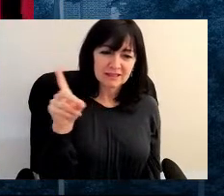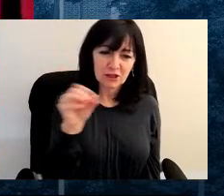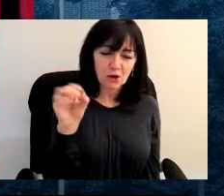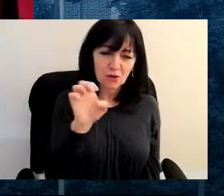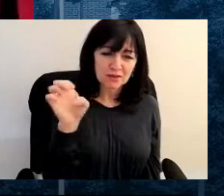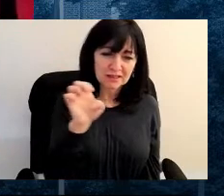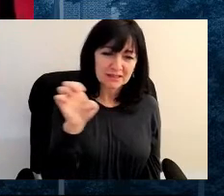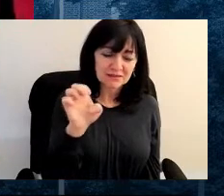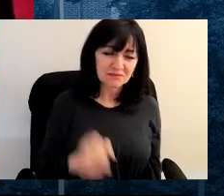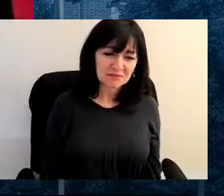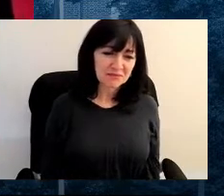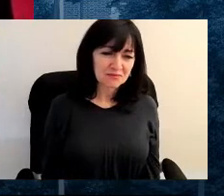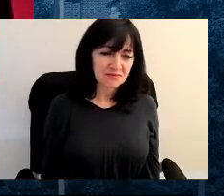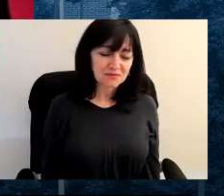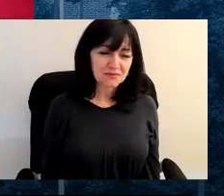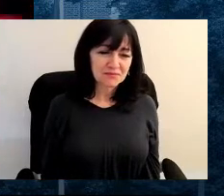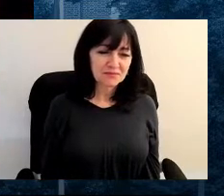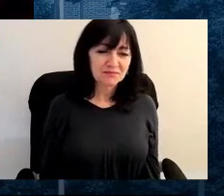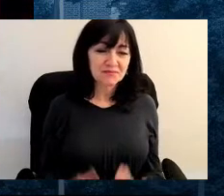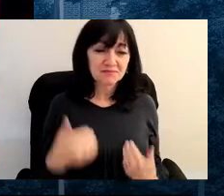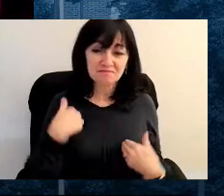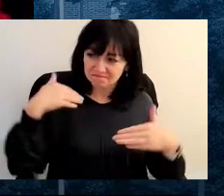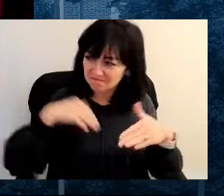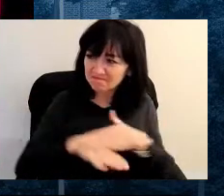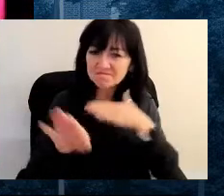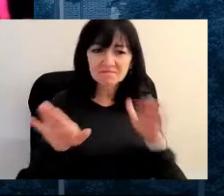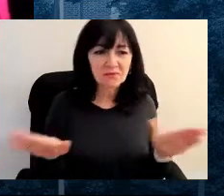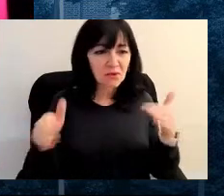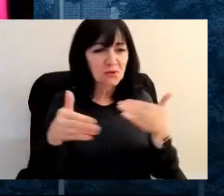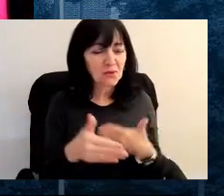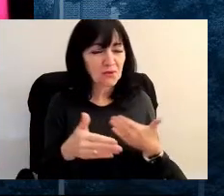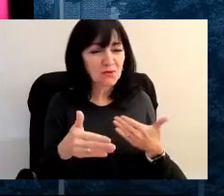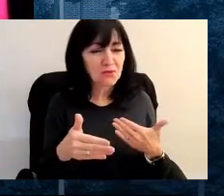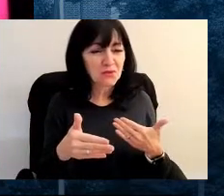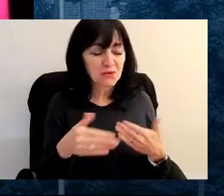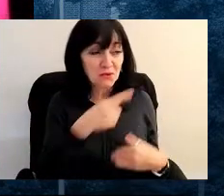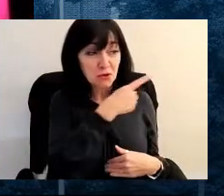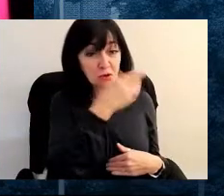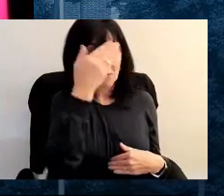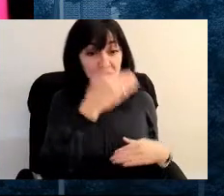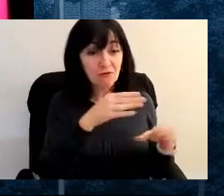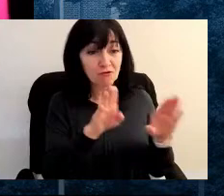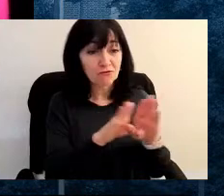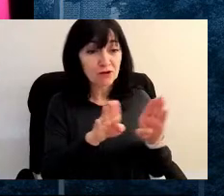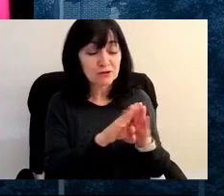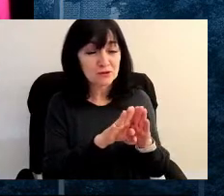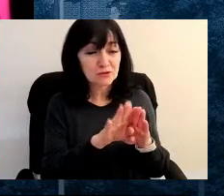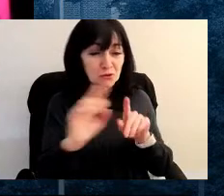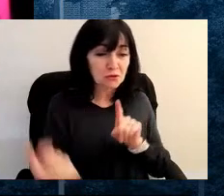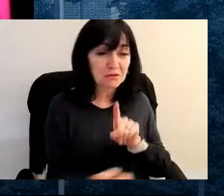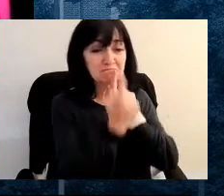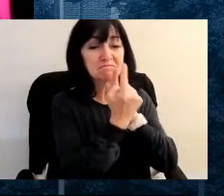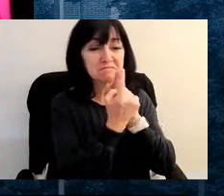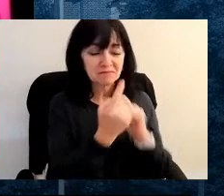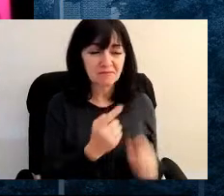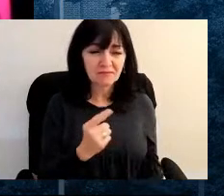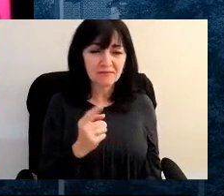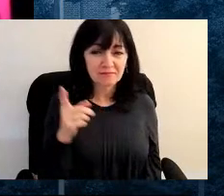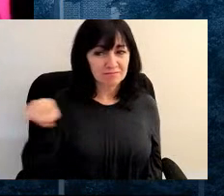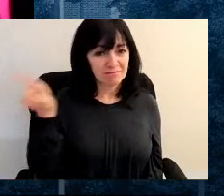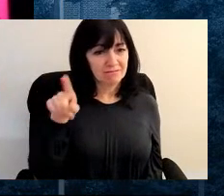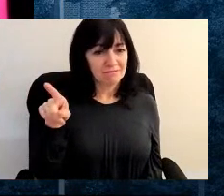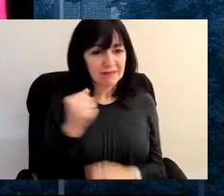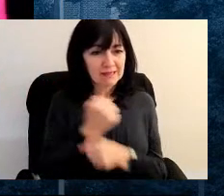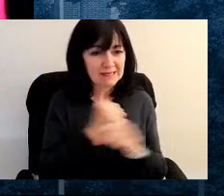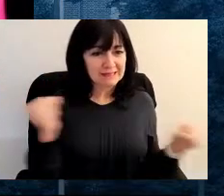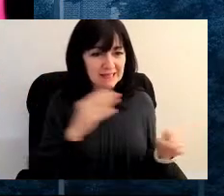Education. You know, as I walked in the room, and I was greeted at the front door by our safety and security team.